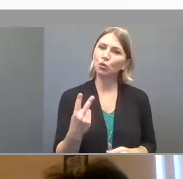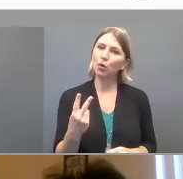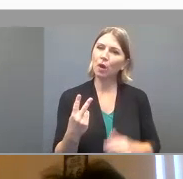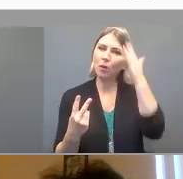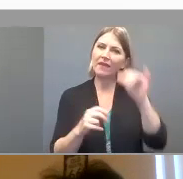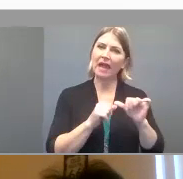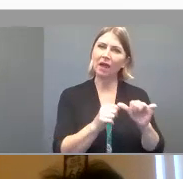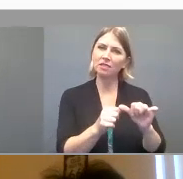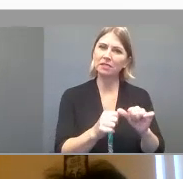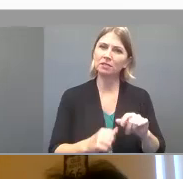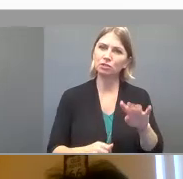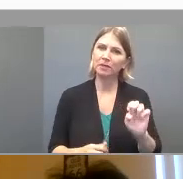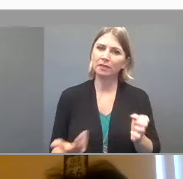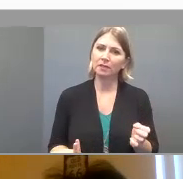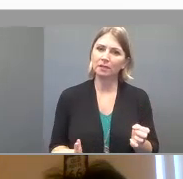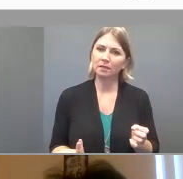1?